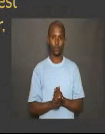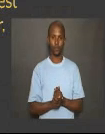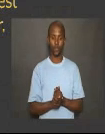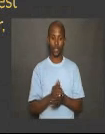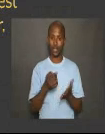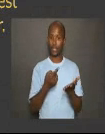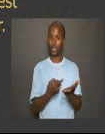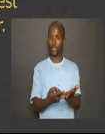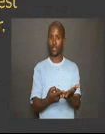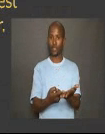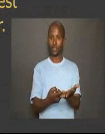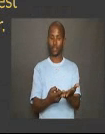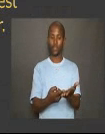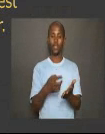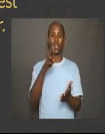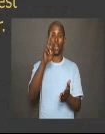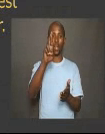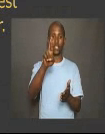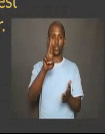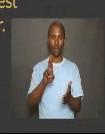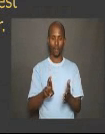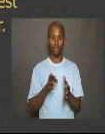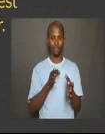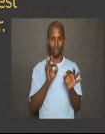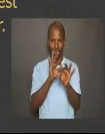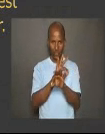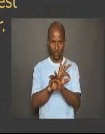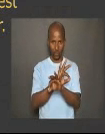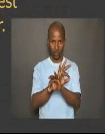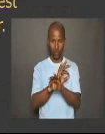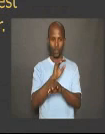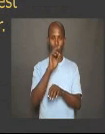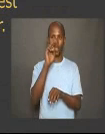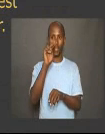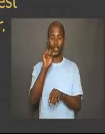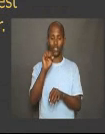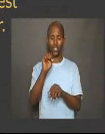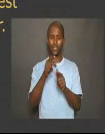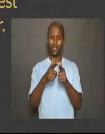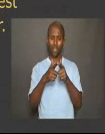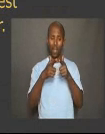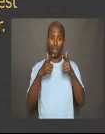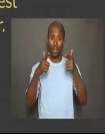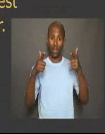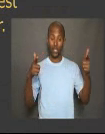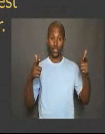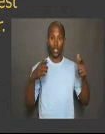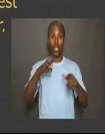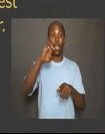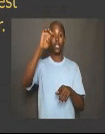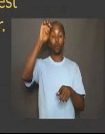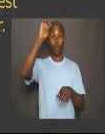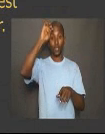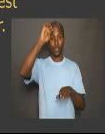Let this be a rational function, where n is the largest exponent in